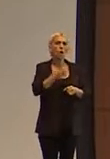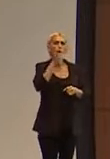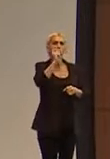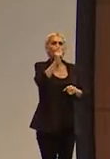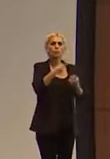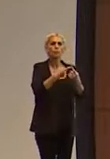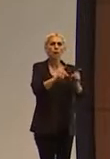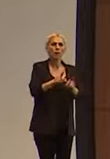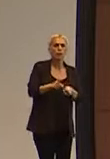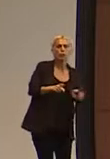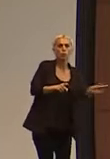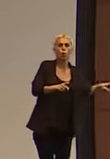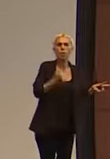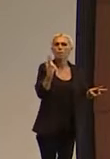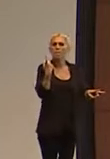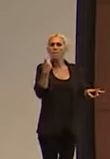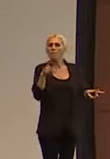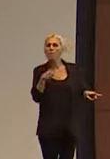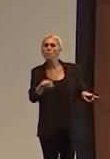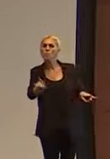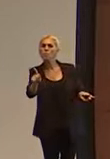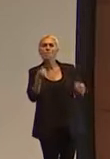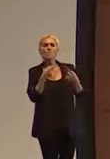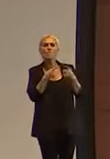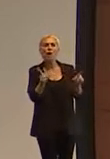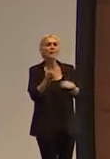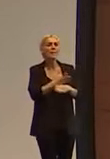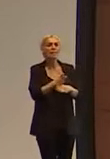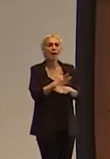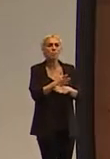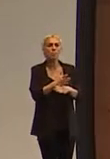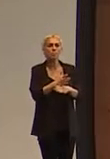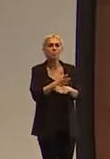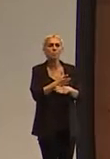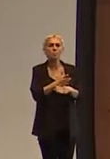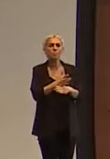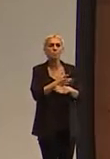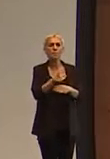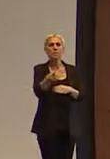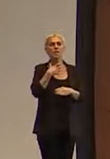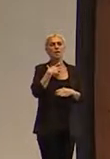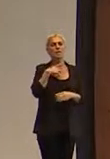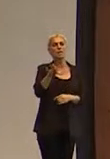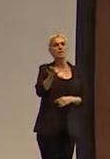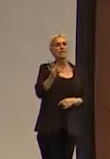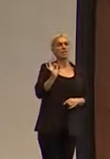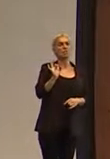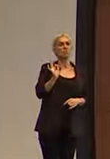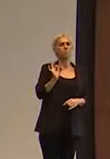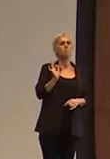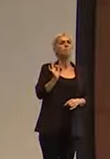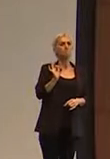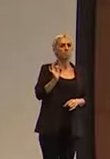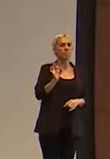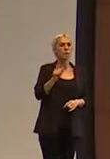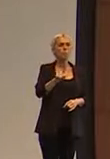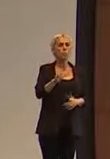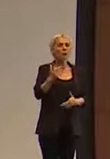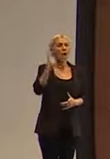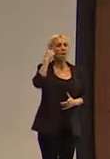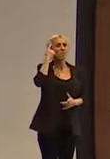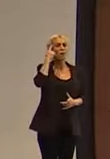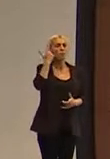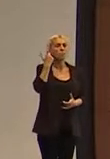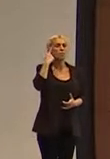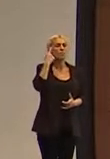of yeah i mean why does that one worm act differently from the other nine worm worms why does this